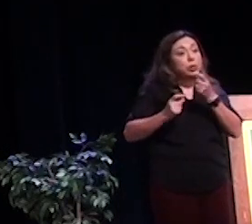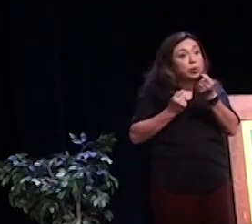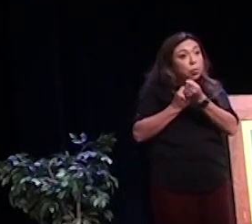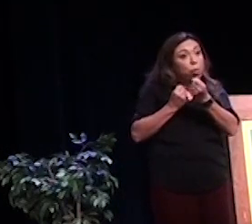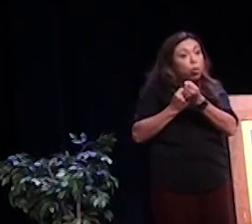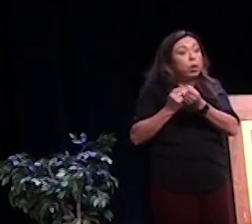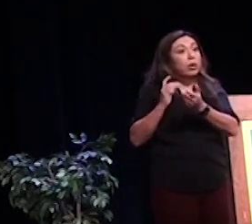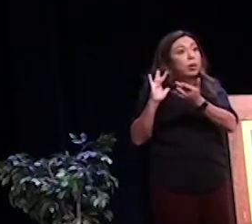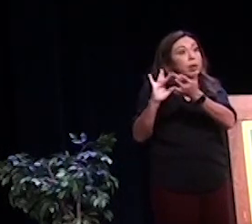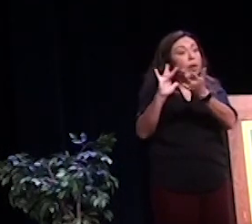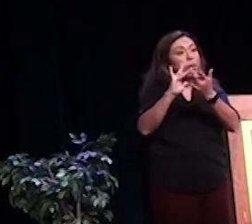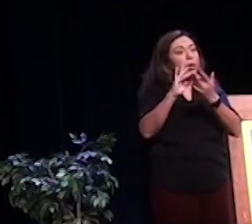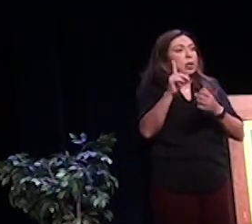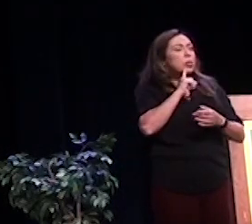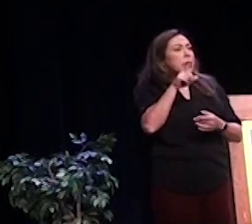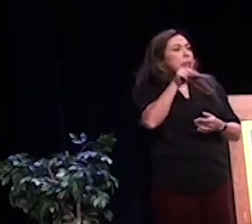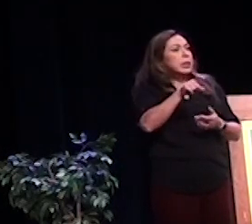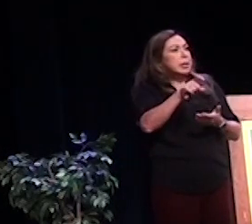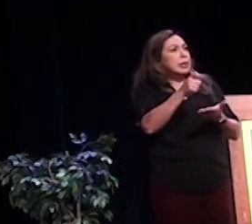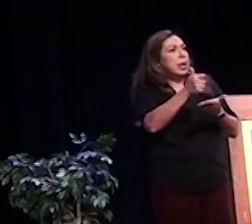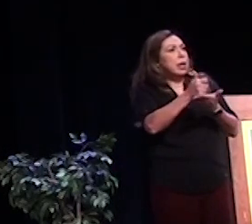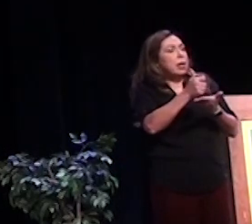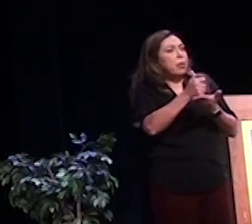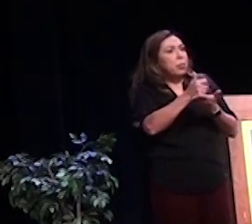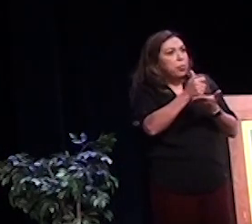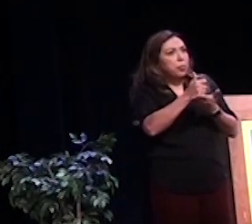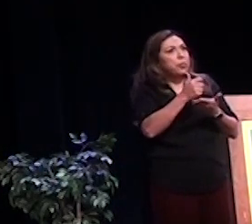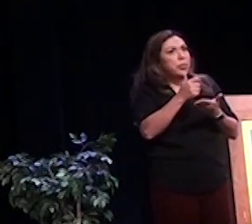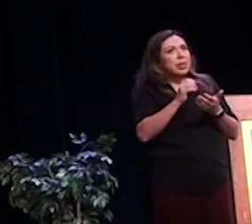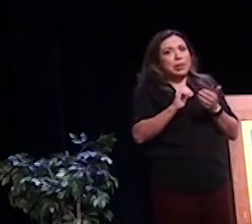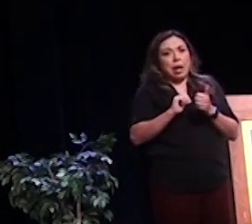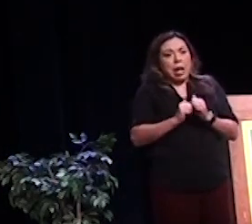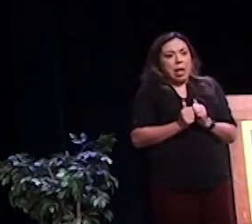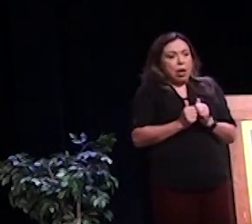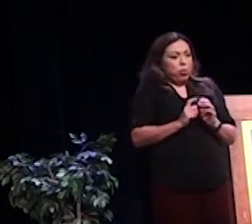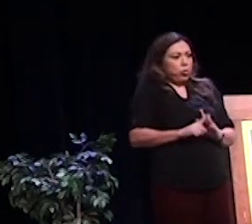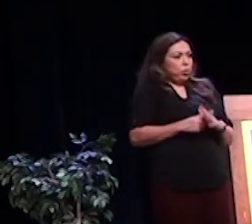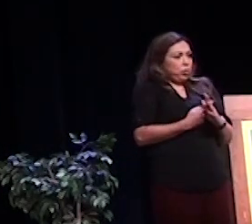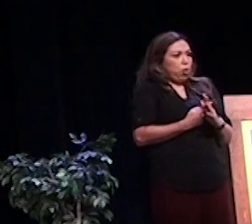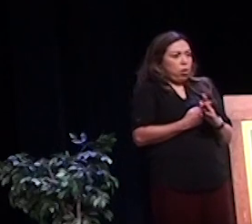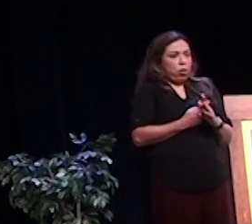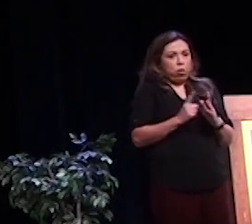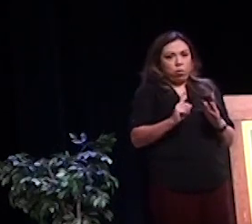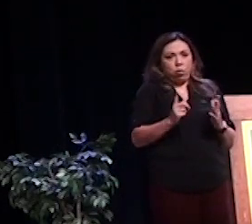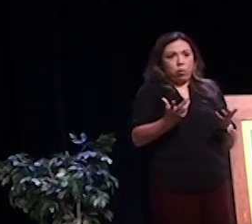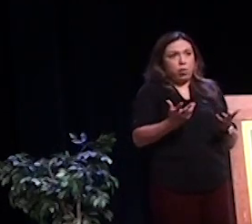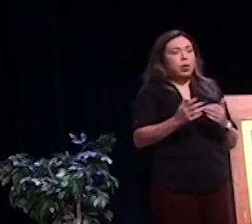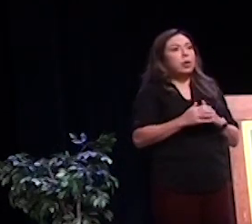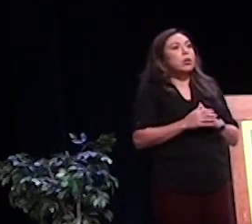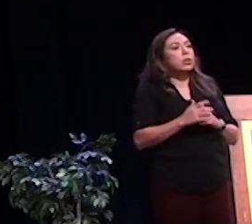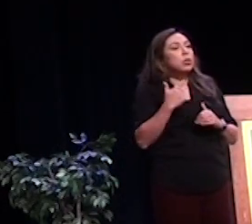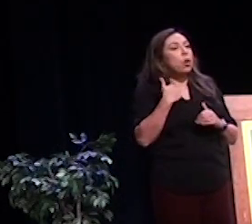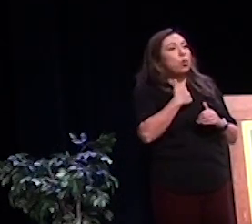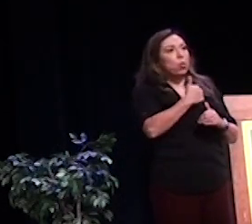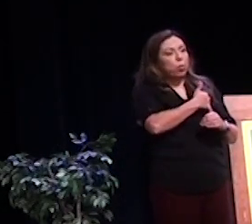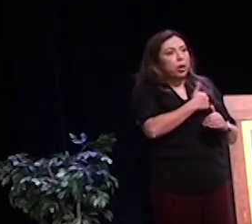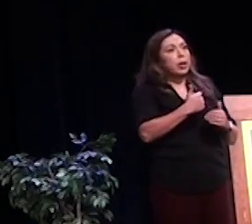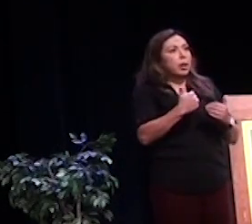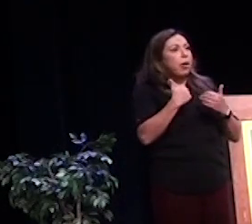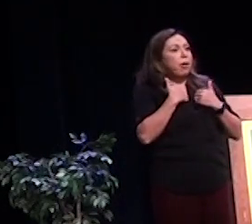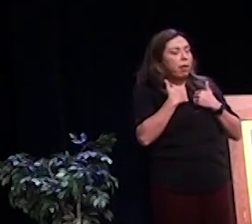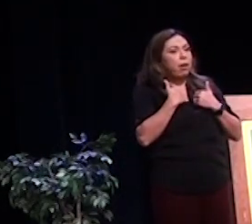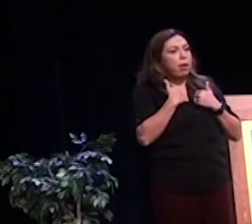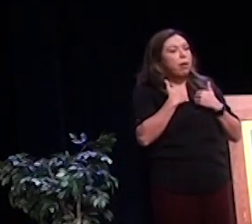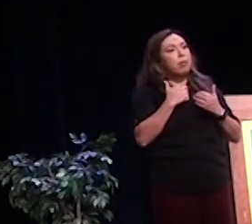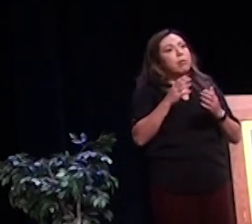network, they really need help with starting. And we have set aside